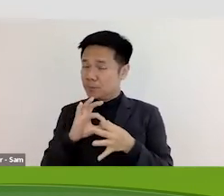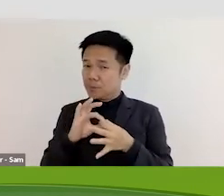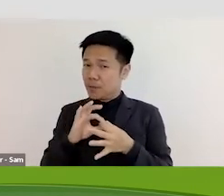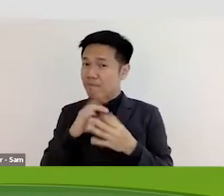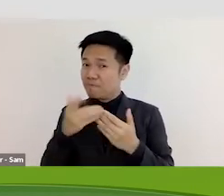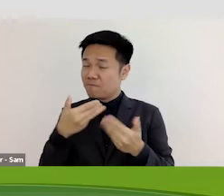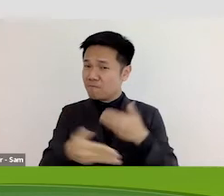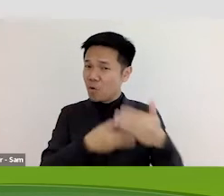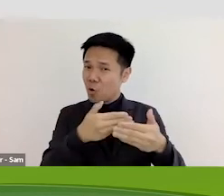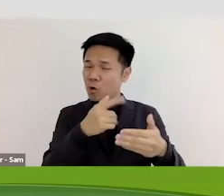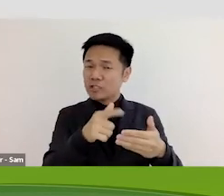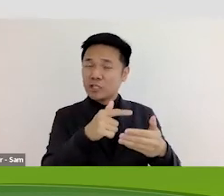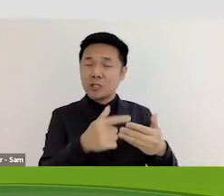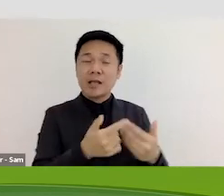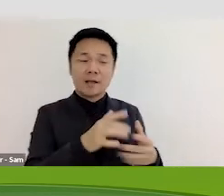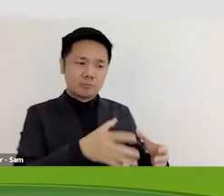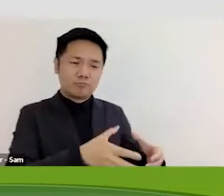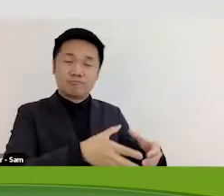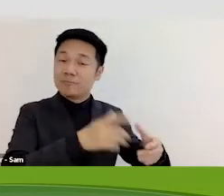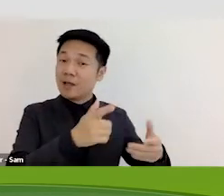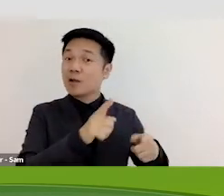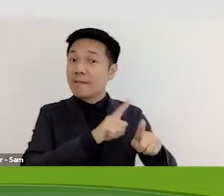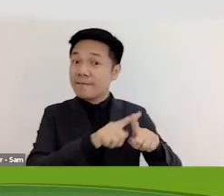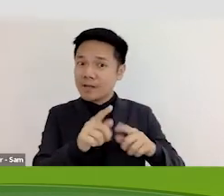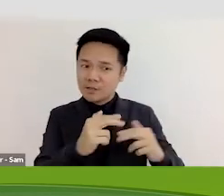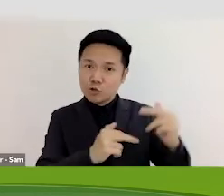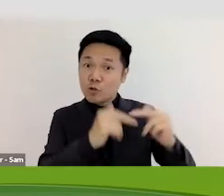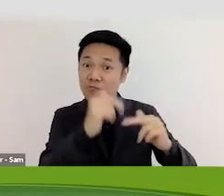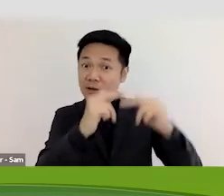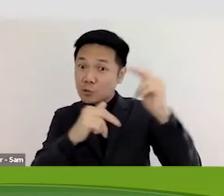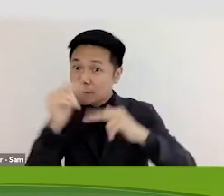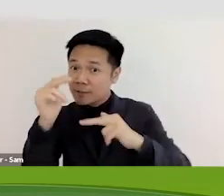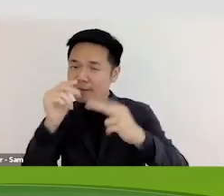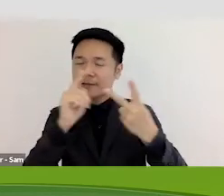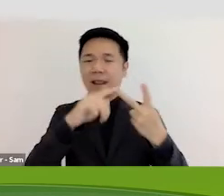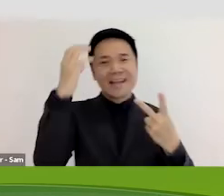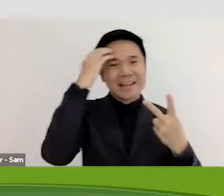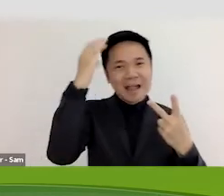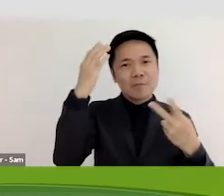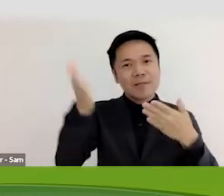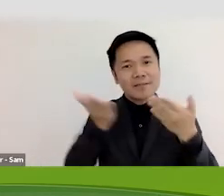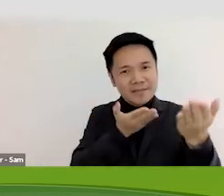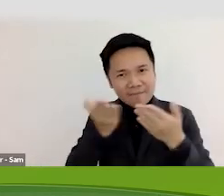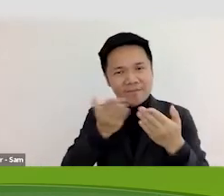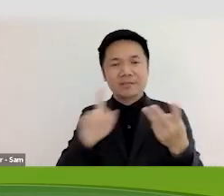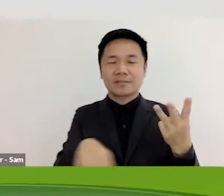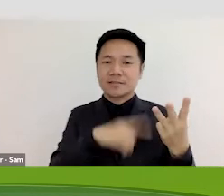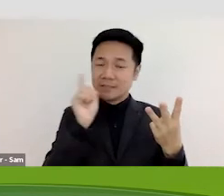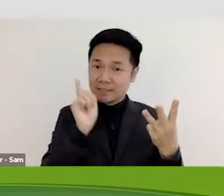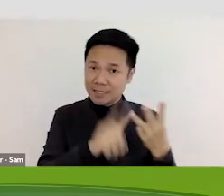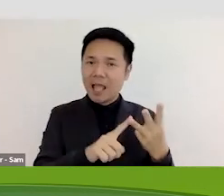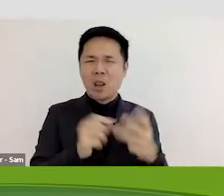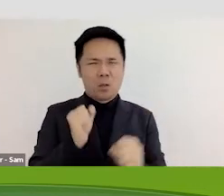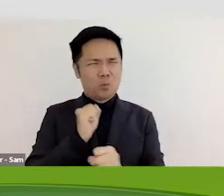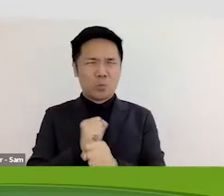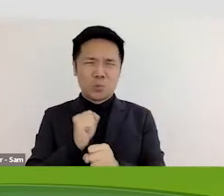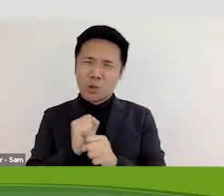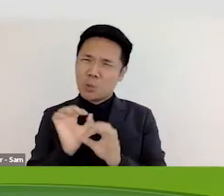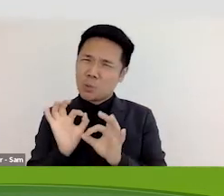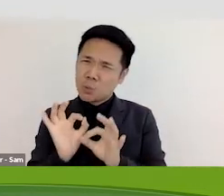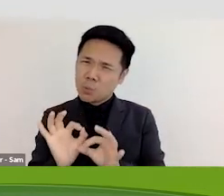sustainable infrastructure and public services, adaptive social protection, and decent work for